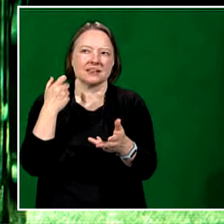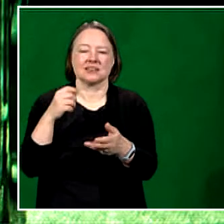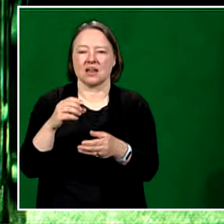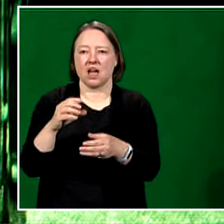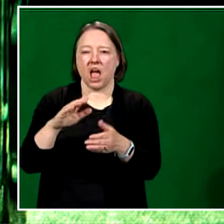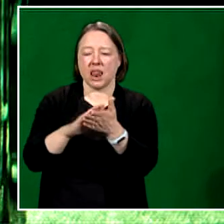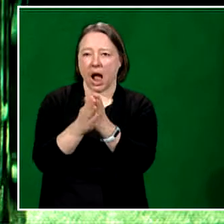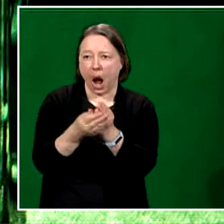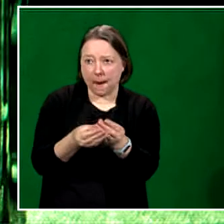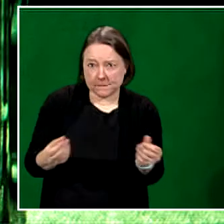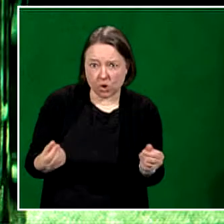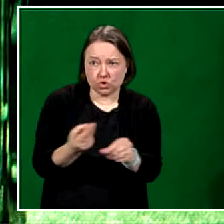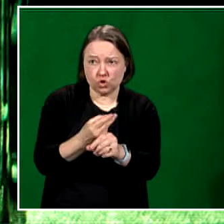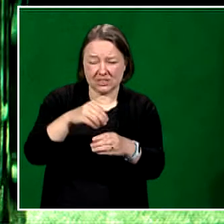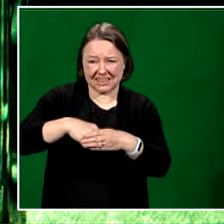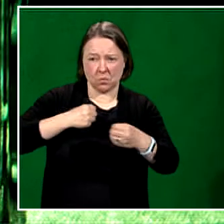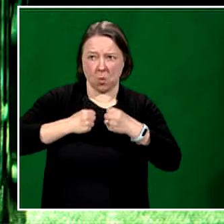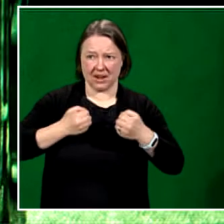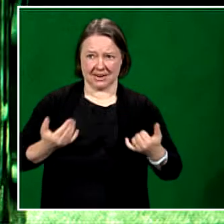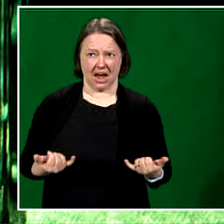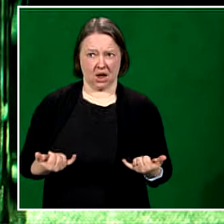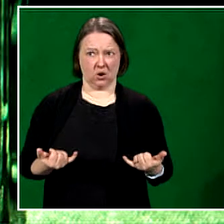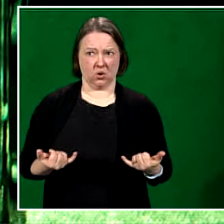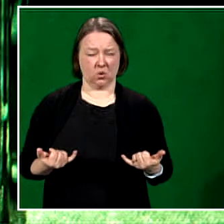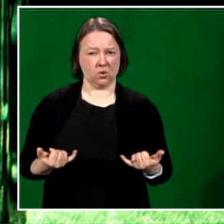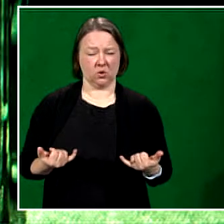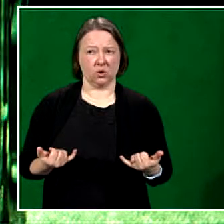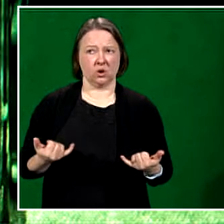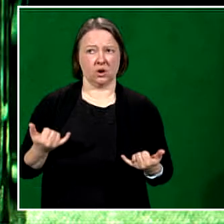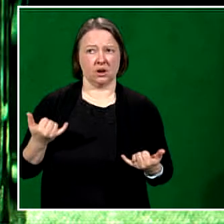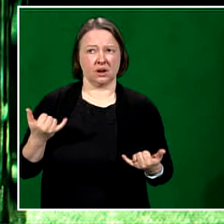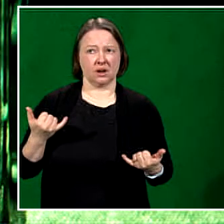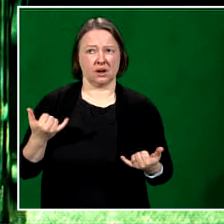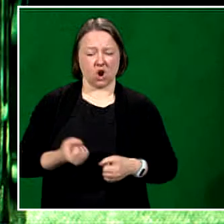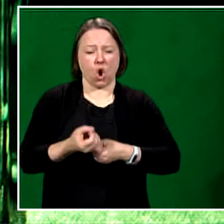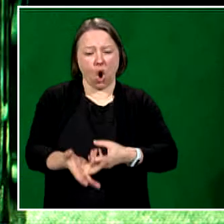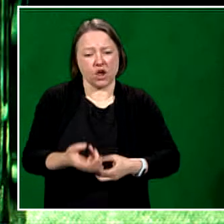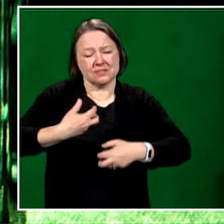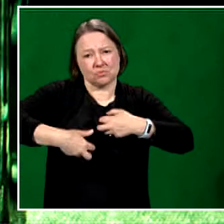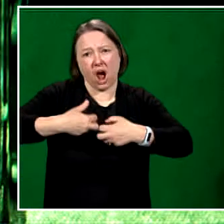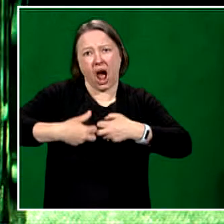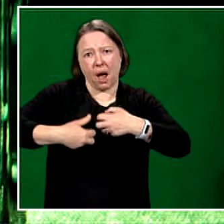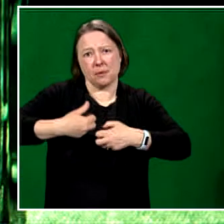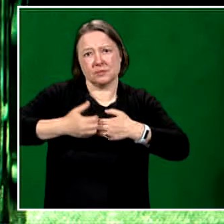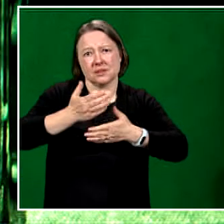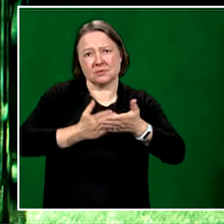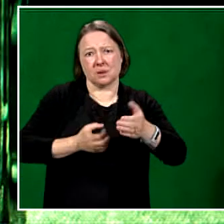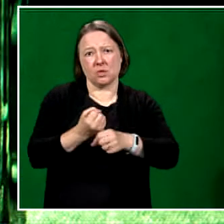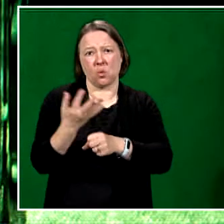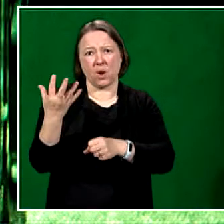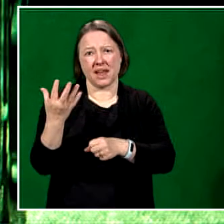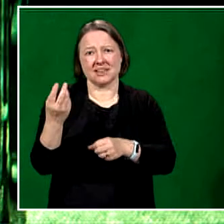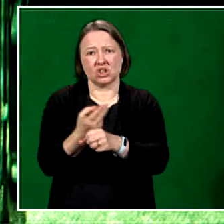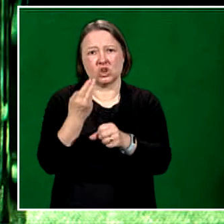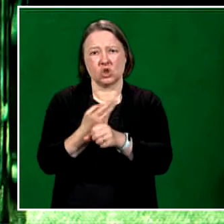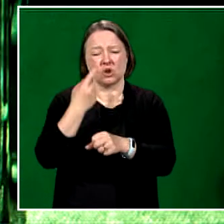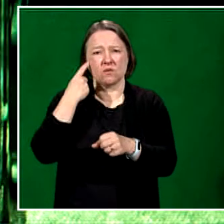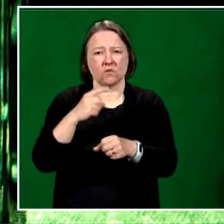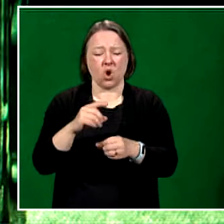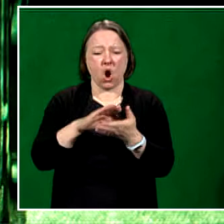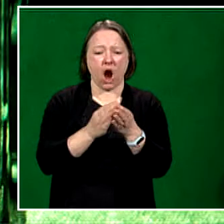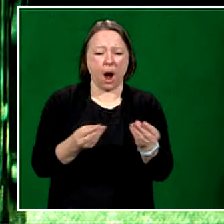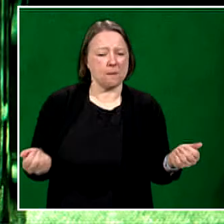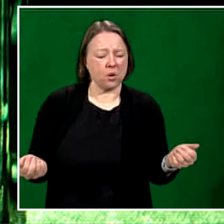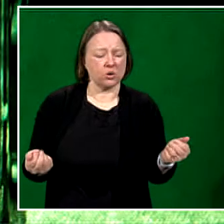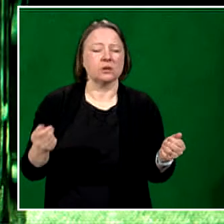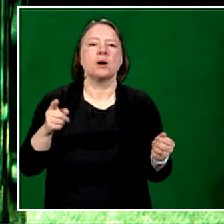that is being used in Rwanda right now just cause problems, and some of the waste is actually not used for the compost. But for